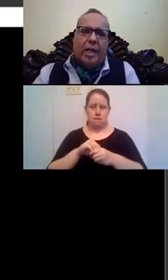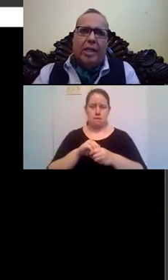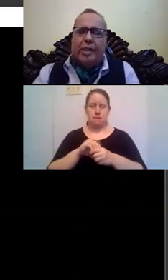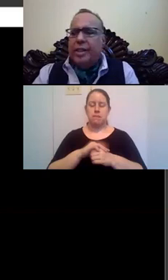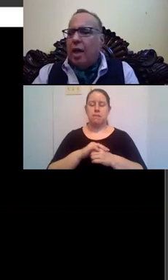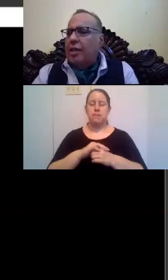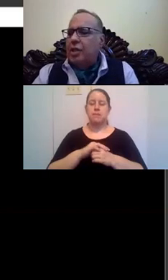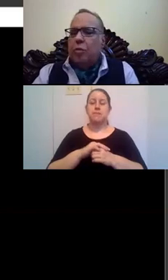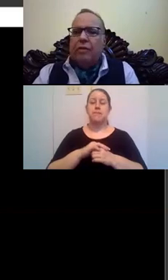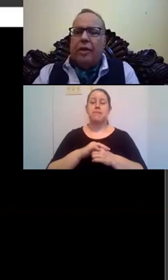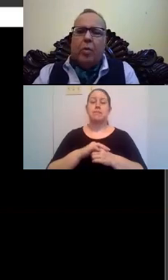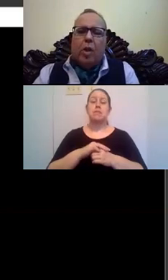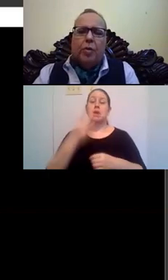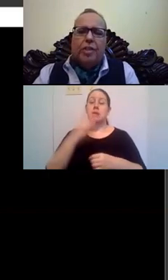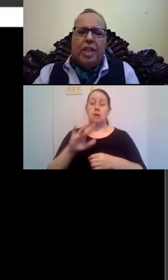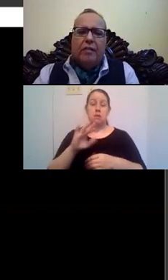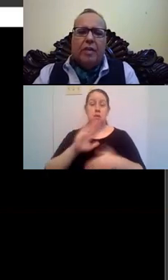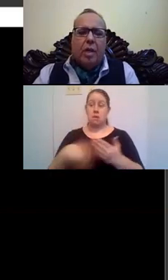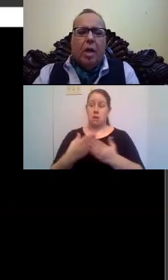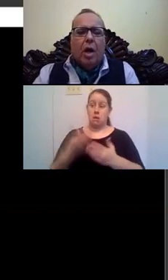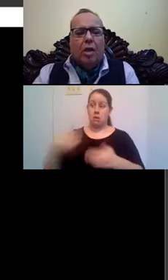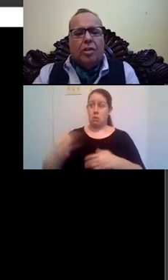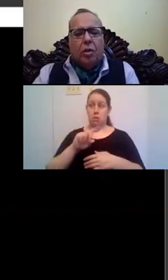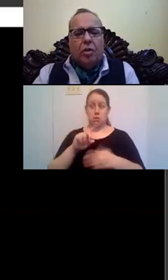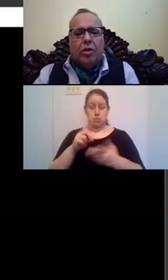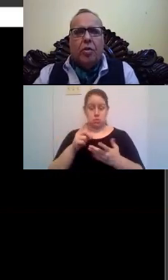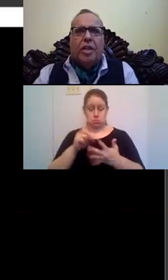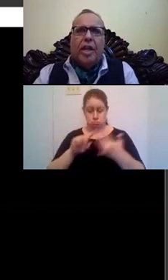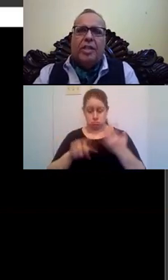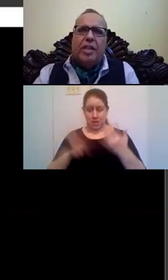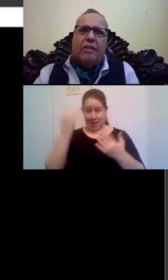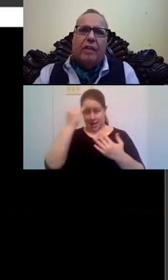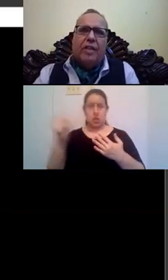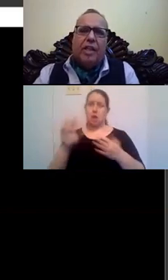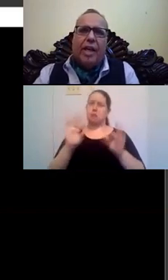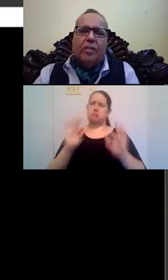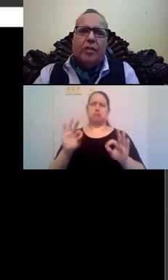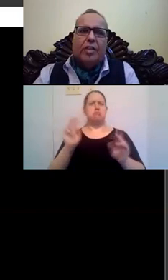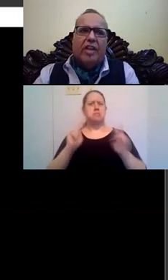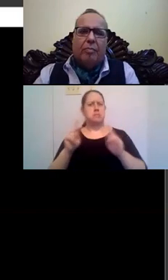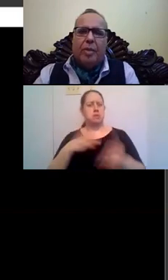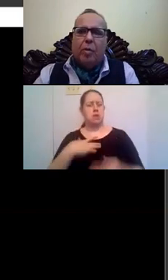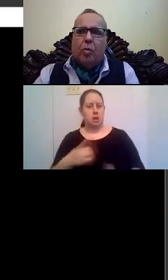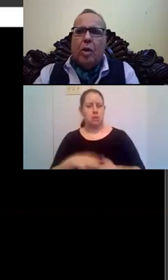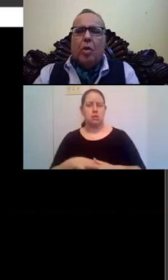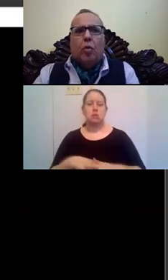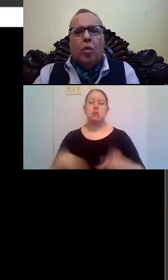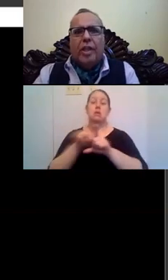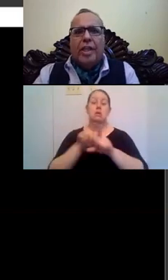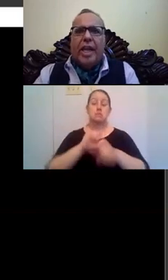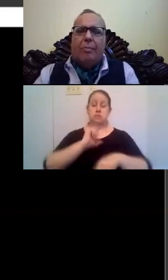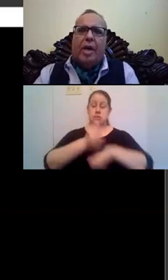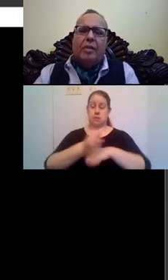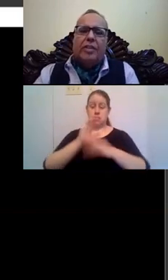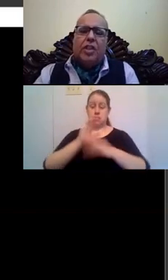Fortunately, all these were very well received. Also, too, the idea of having a class for deaf people